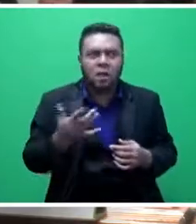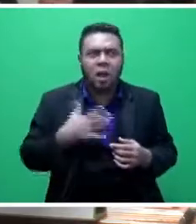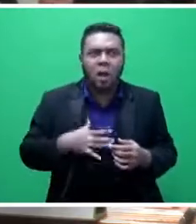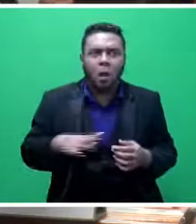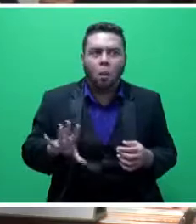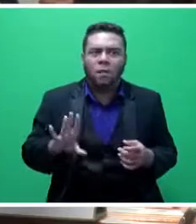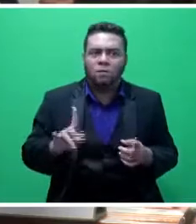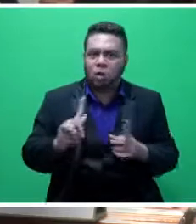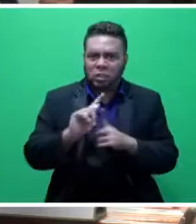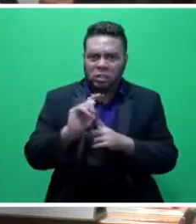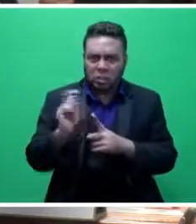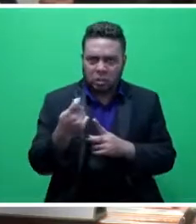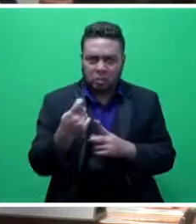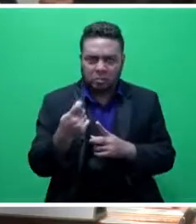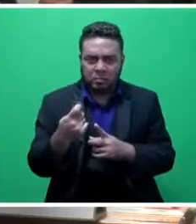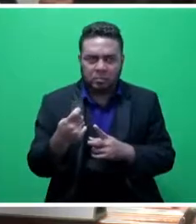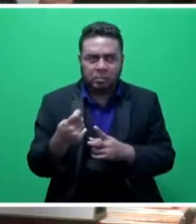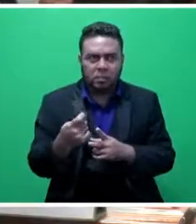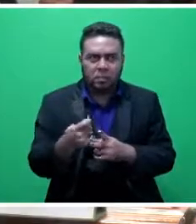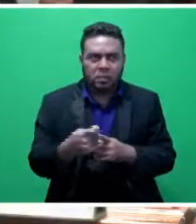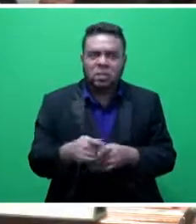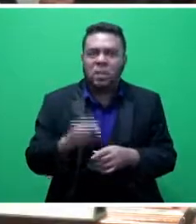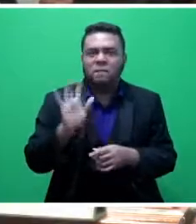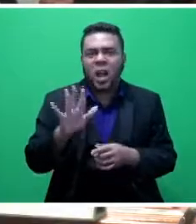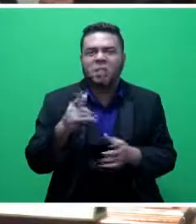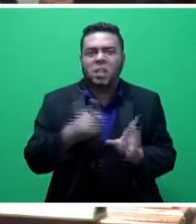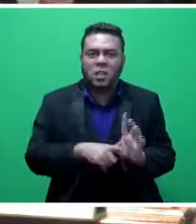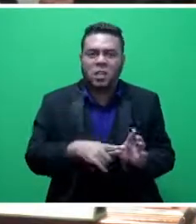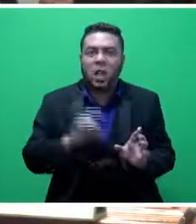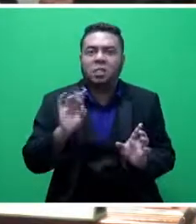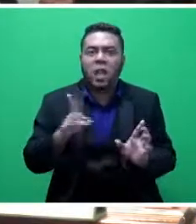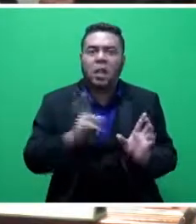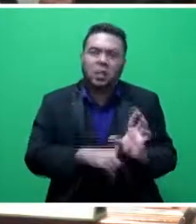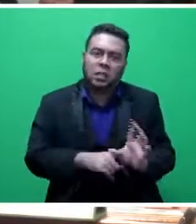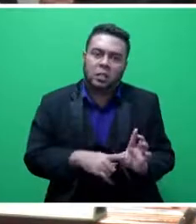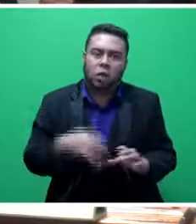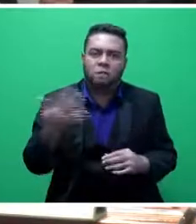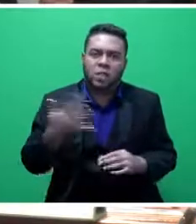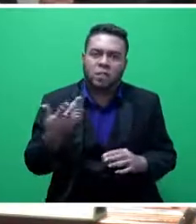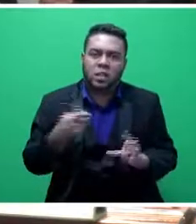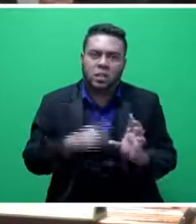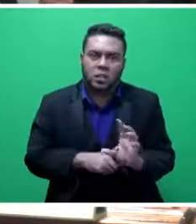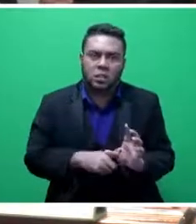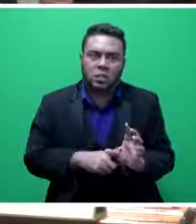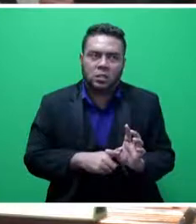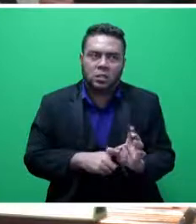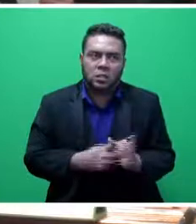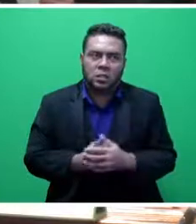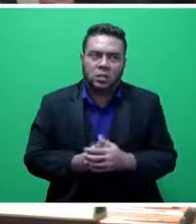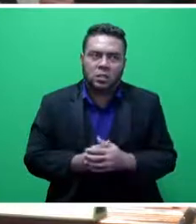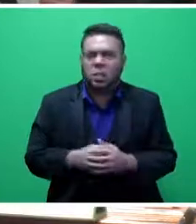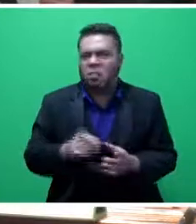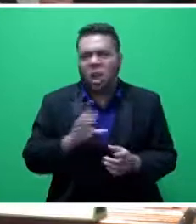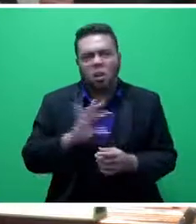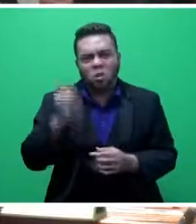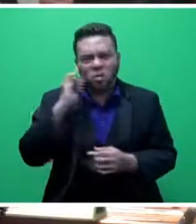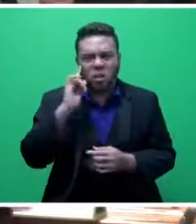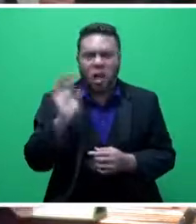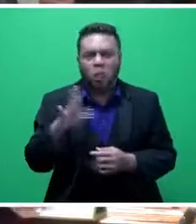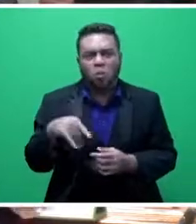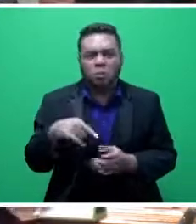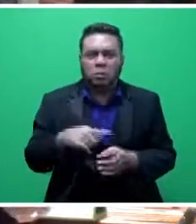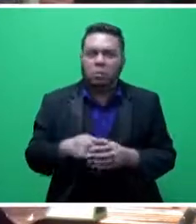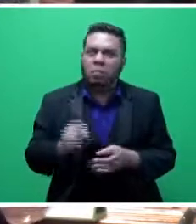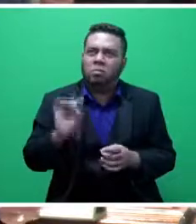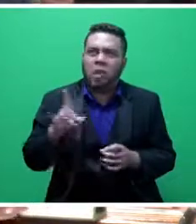for a term pension. You can get it for 5 years, 10 years, or 15 years. So some people say, well, look, I don't think I'll live for past the